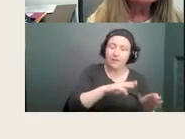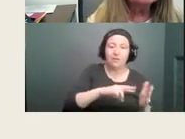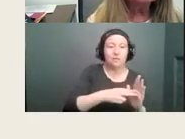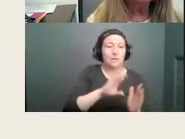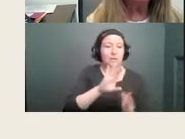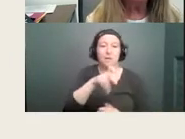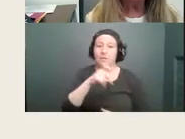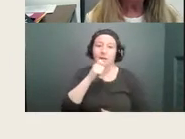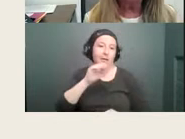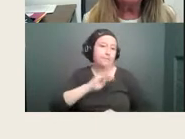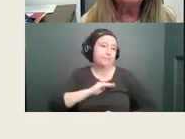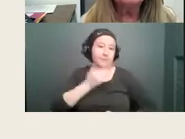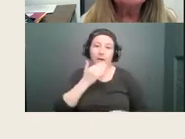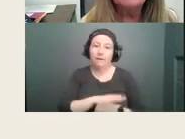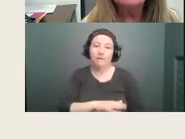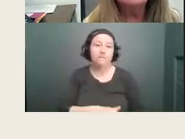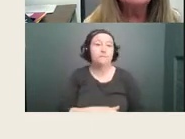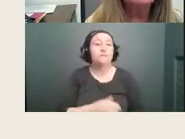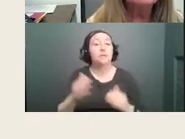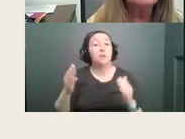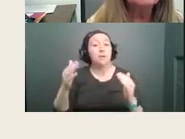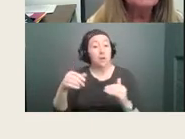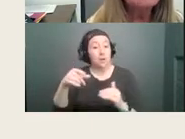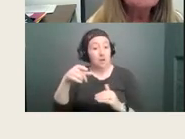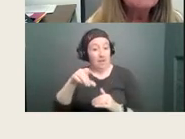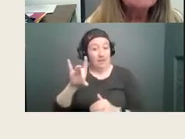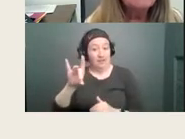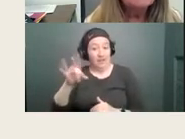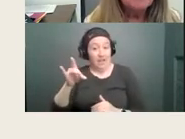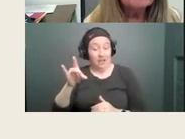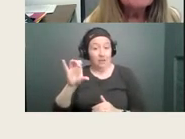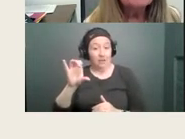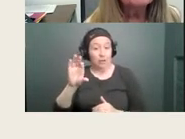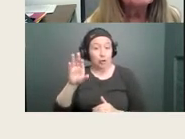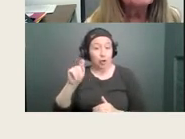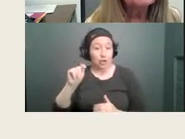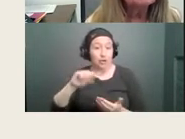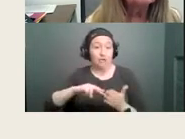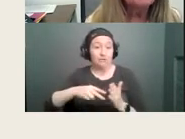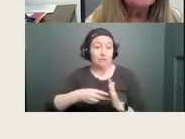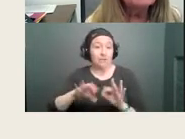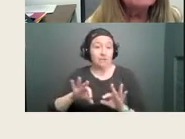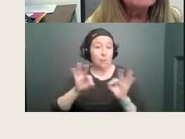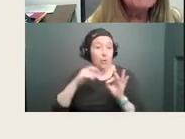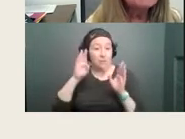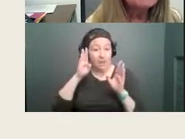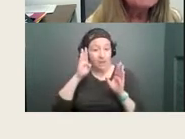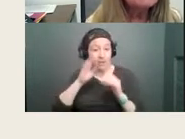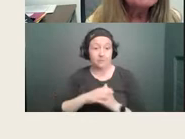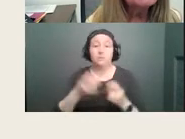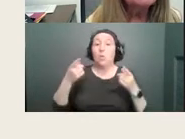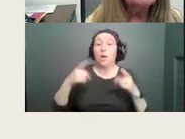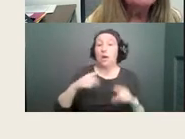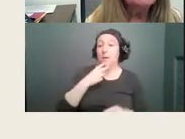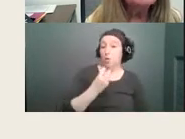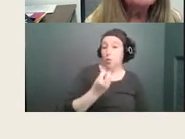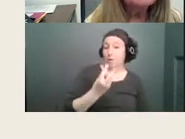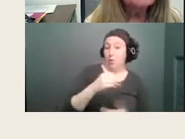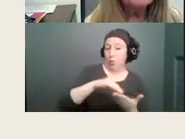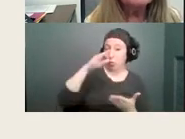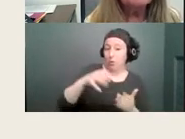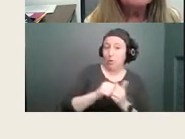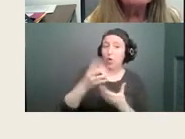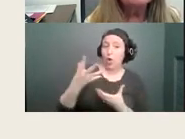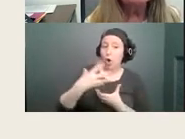one's out of the Eighth Circuit, so we have to pay attention to this one. A 12-year-old student with autism, Asperger's.